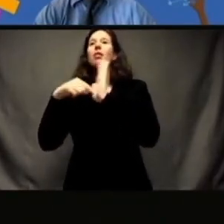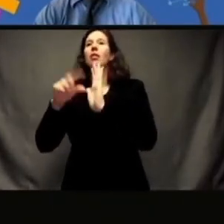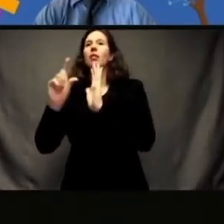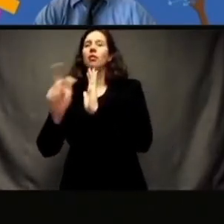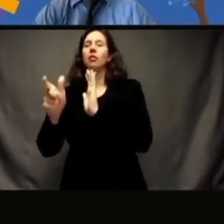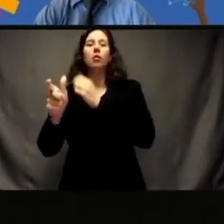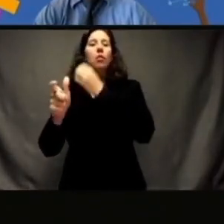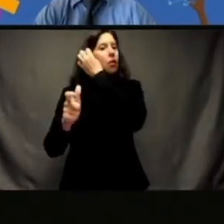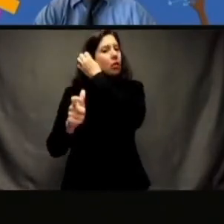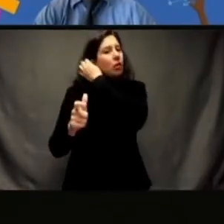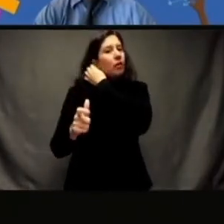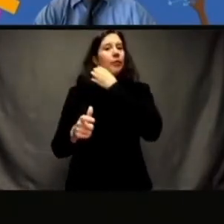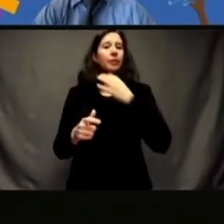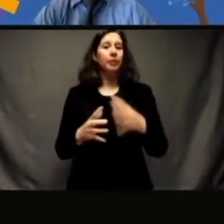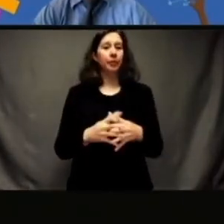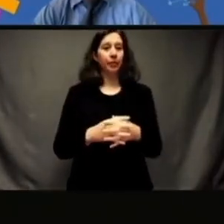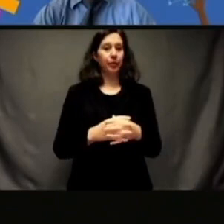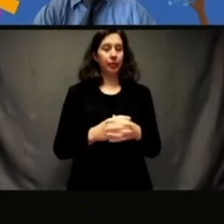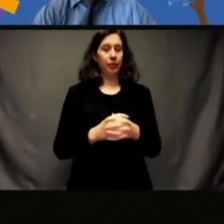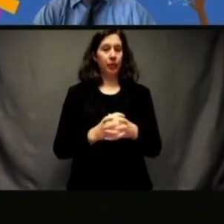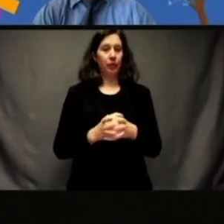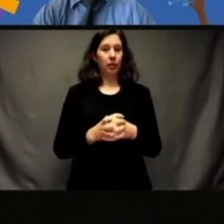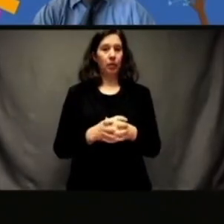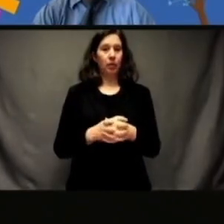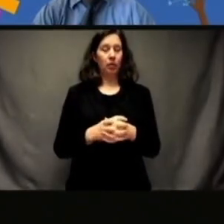easy, right?